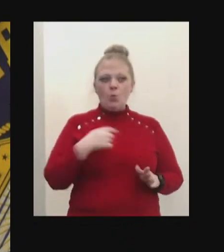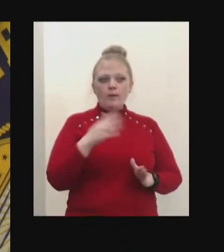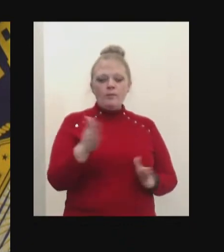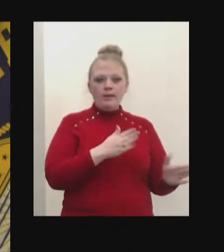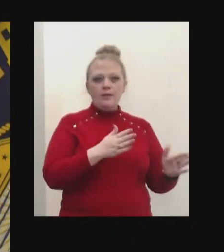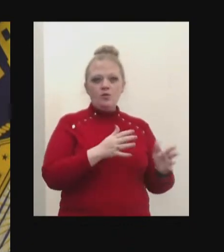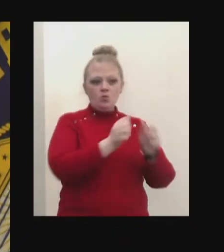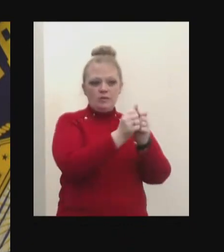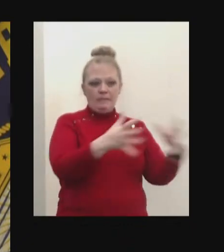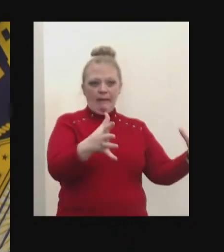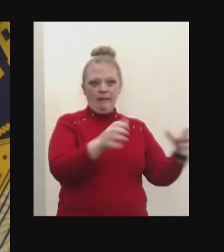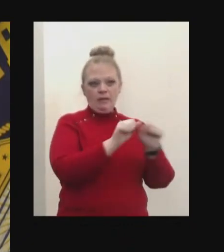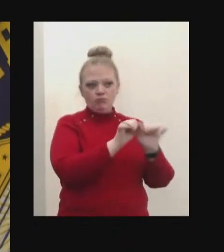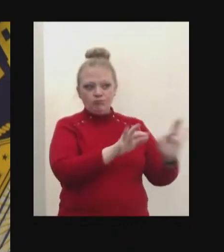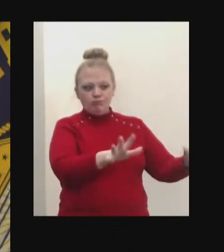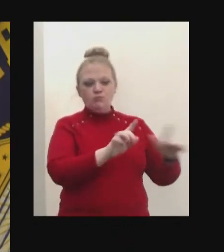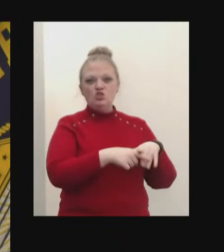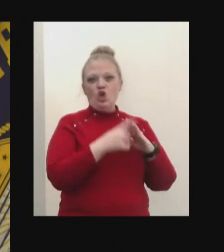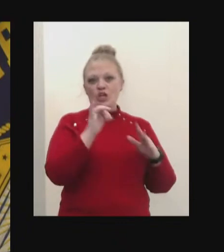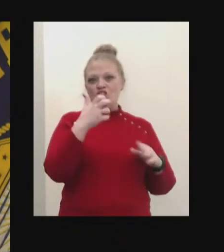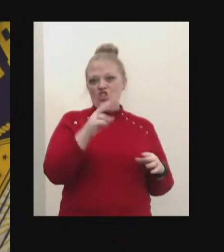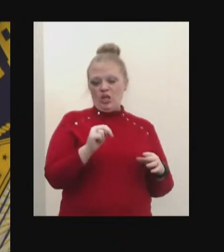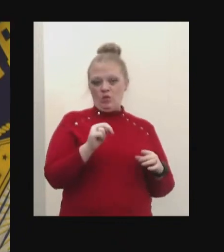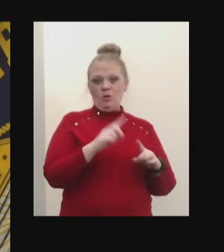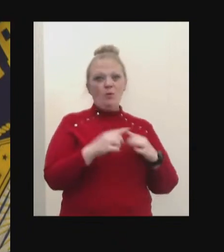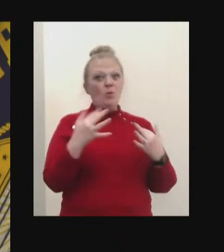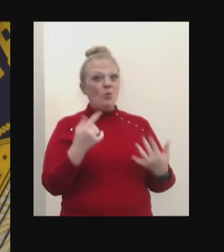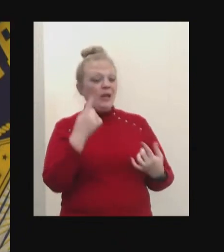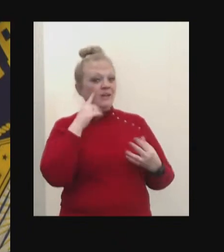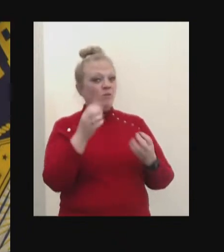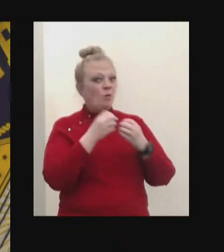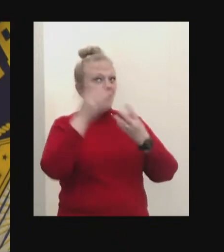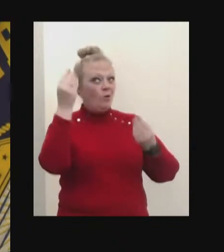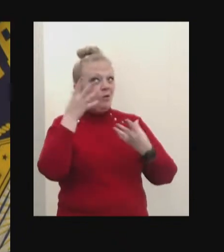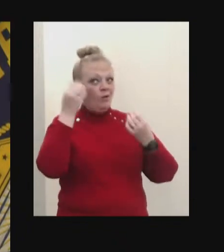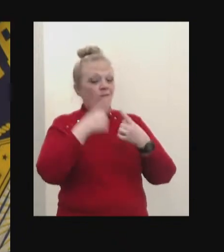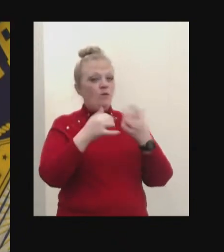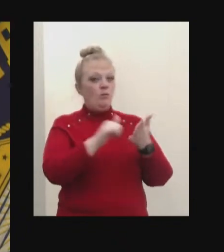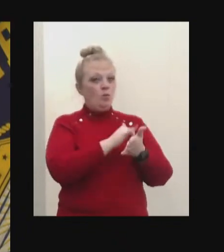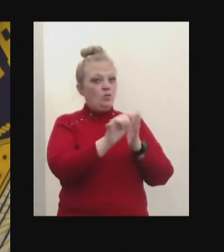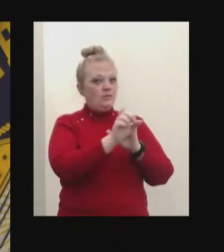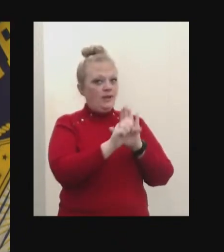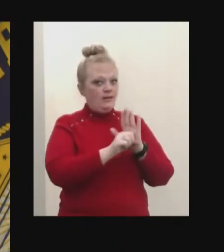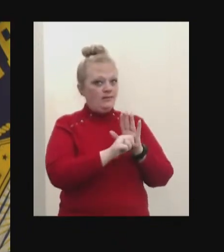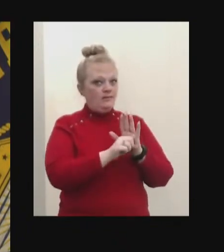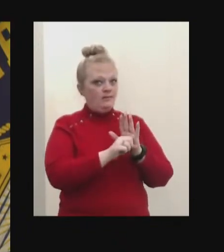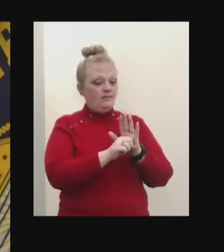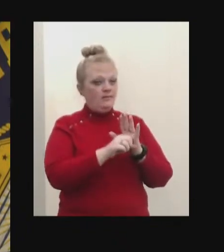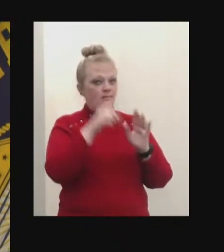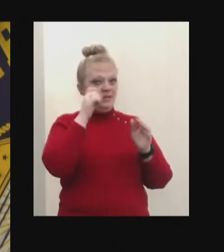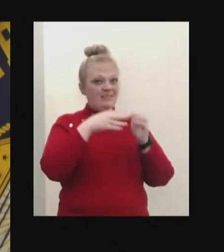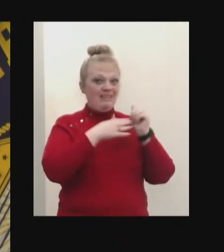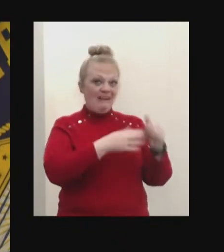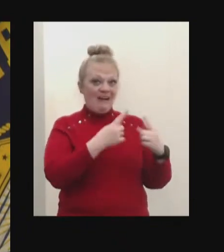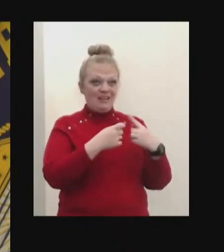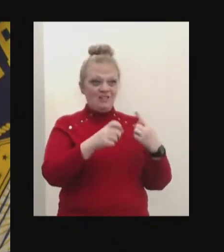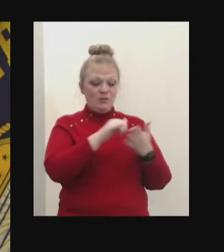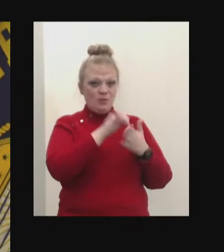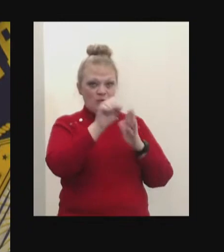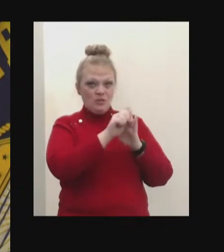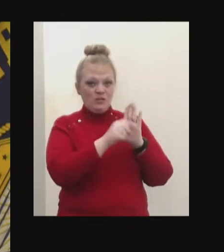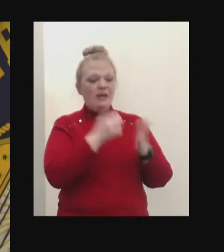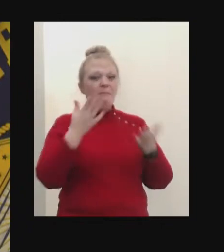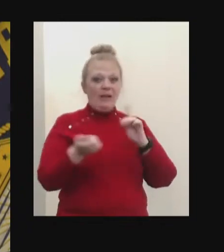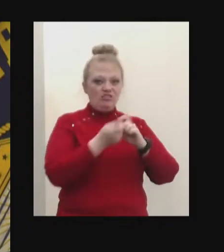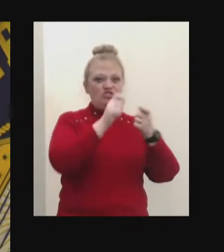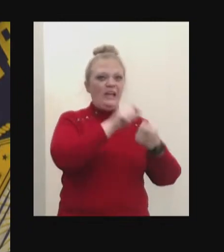it starting in January, but we're also waiting for further guidance from New York State, because the guidance that comes from New York State may actually change how